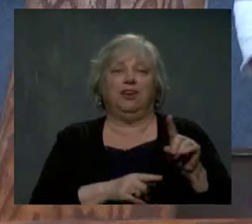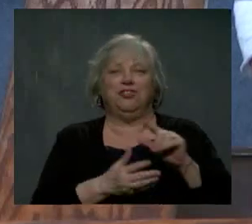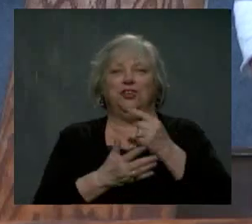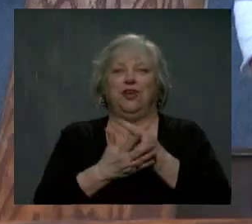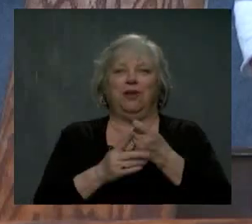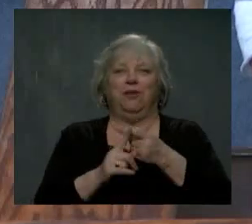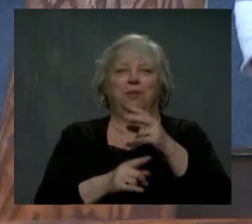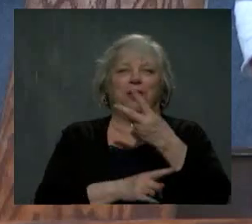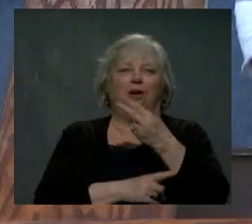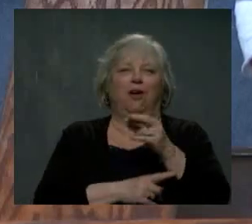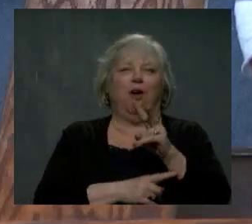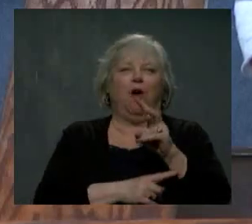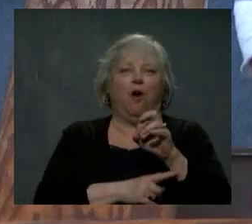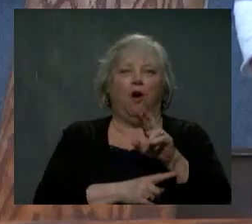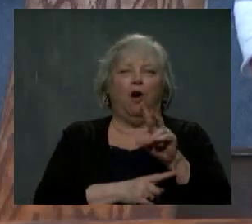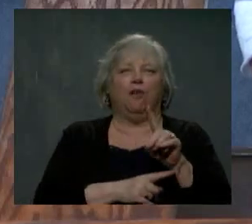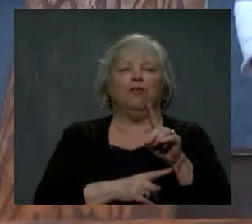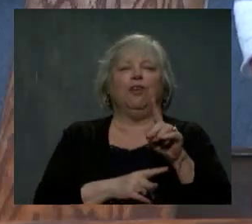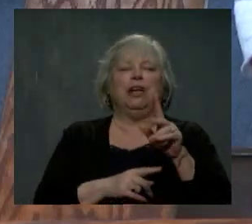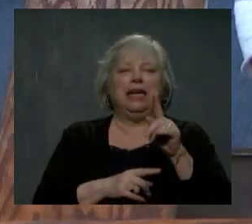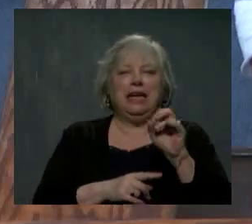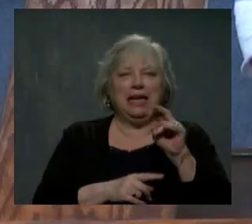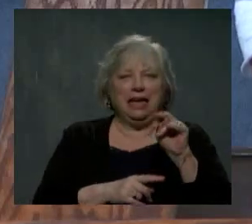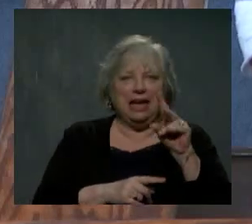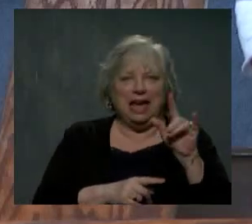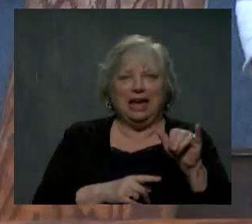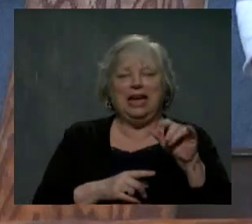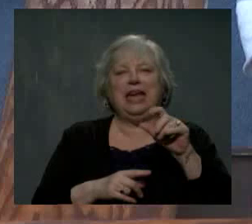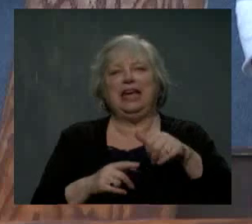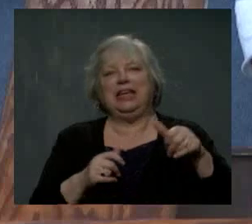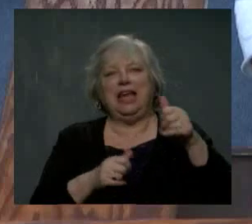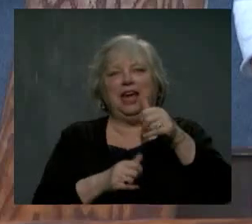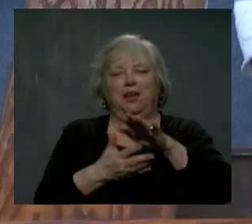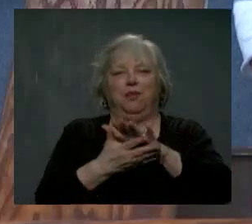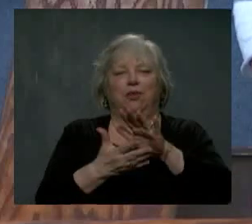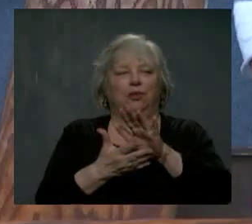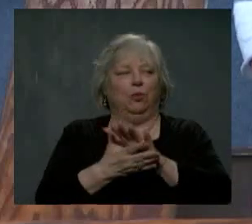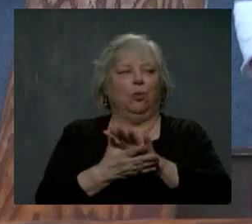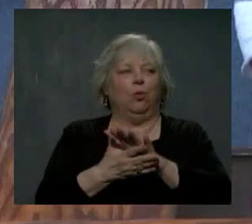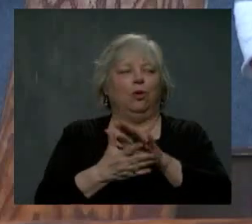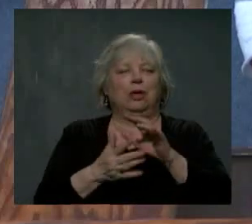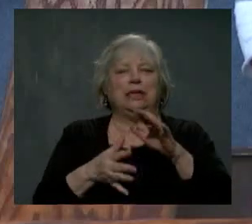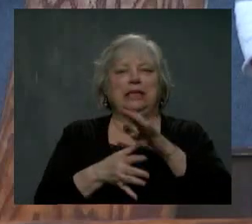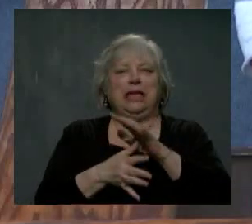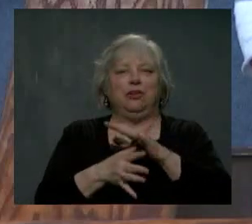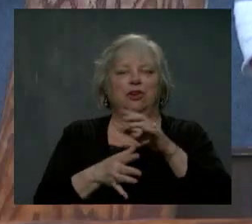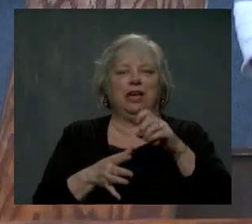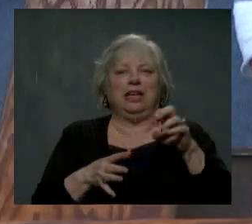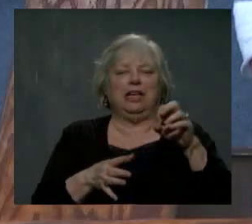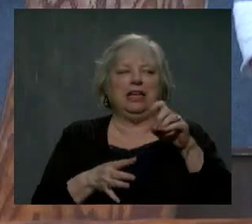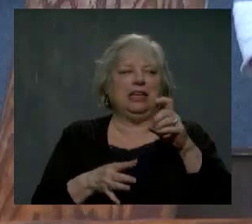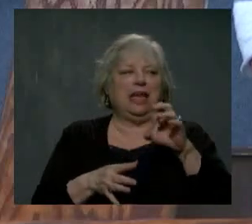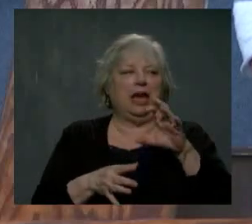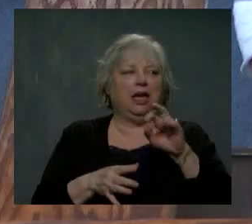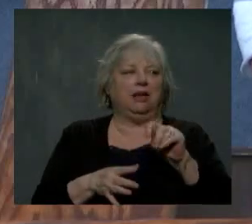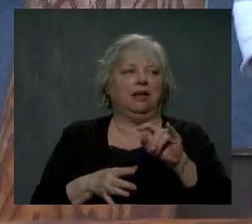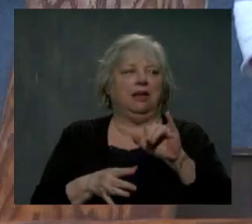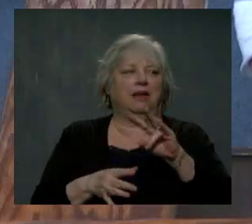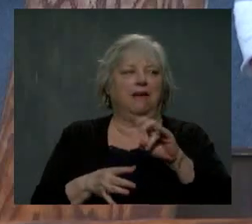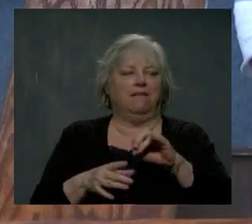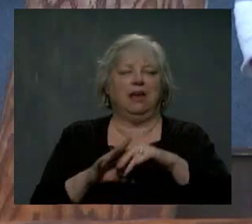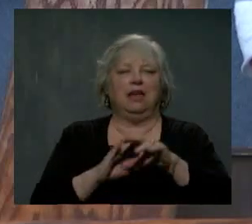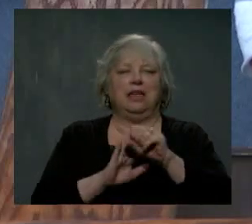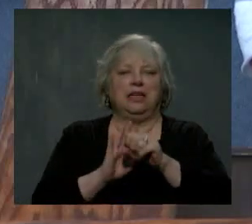from the Harvard Kennedy School Executive Education Program, Senior Executives in State and Local Government.